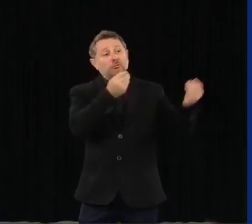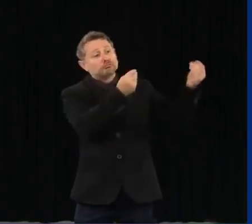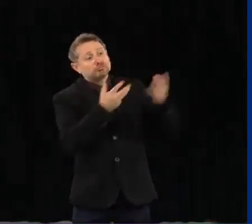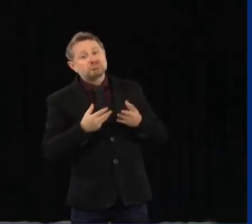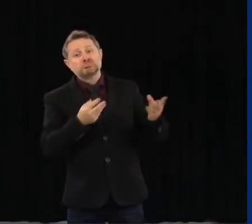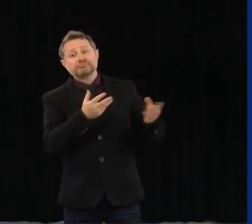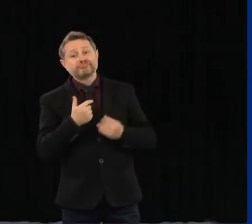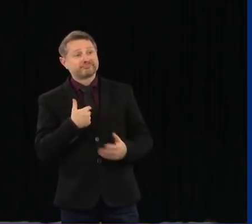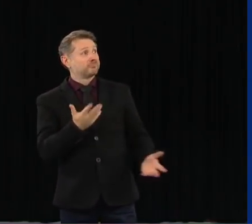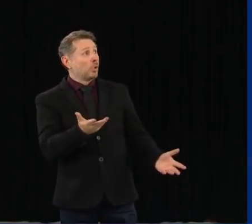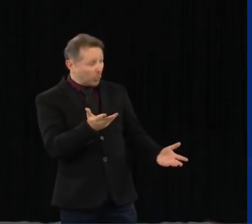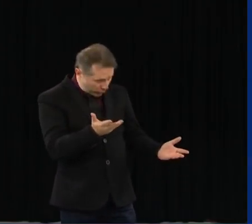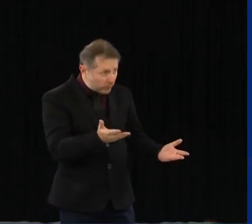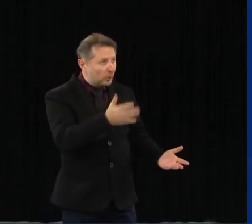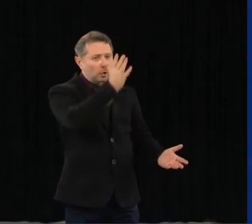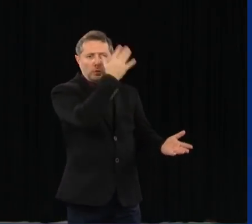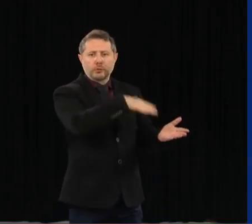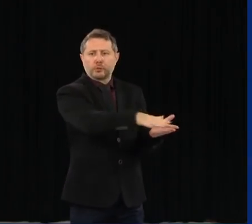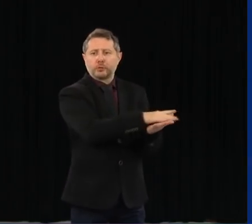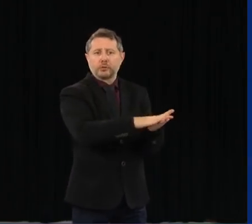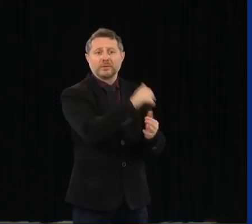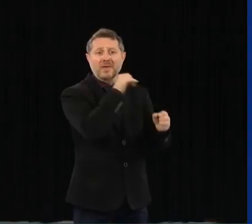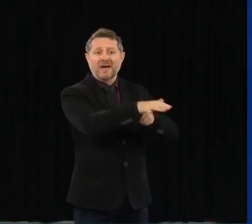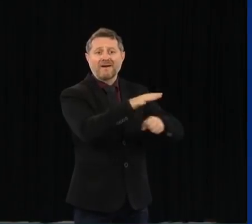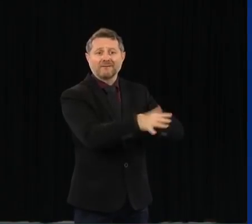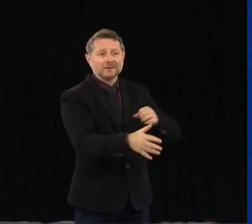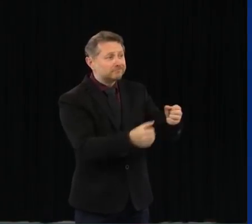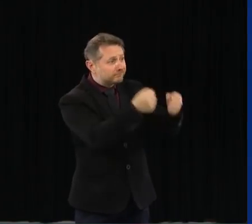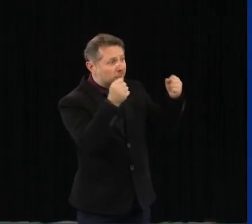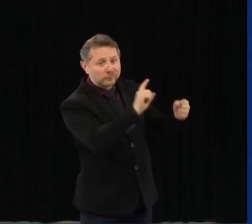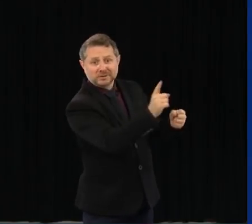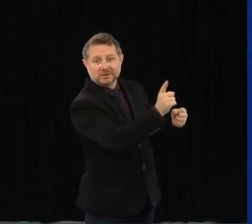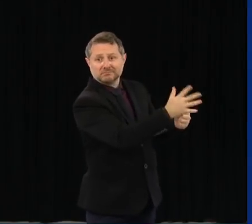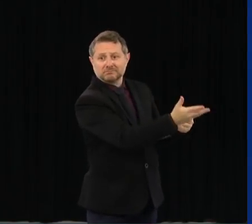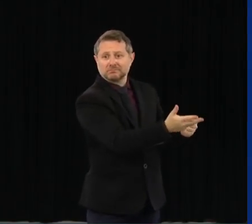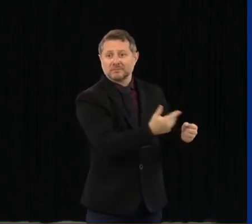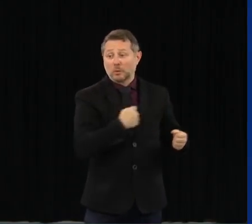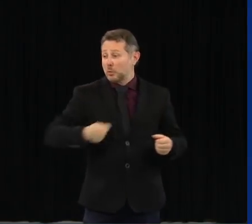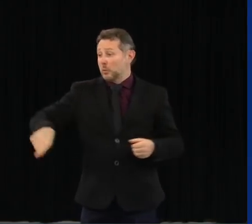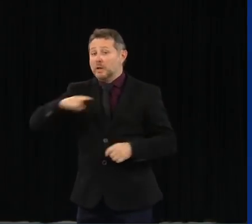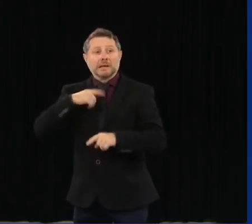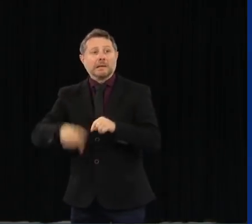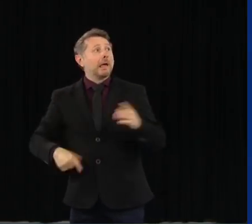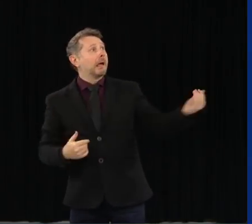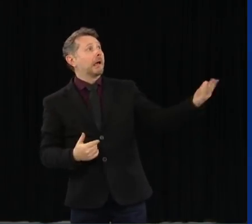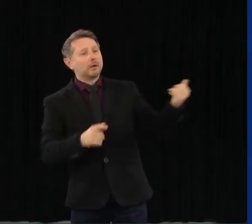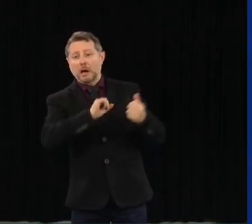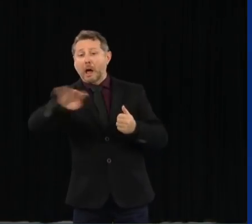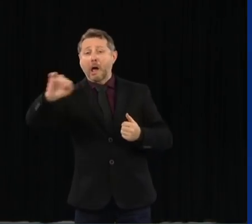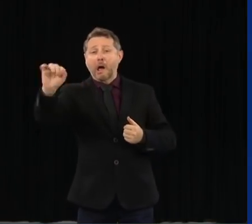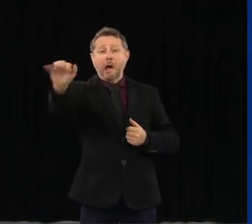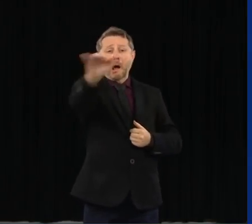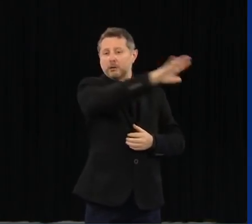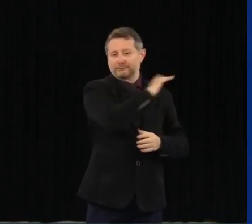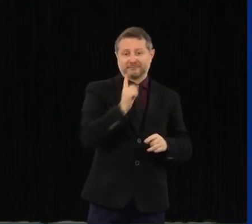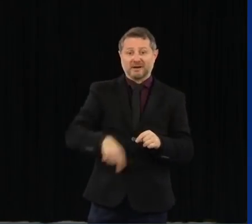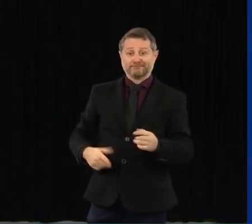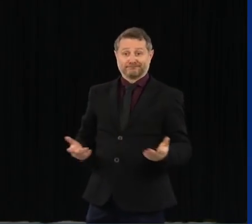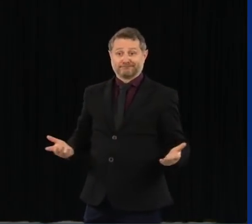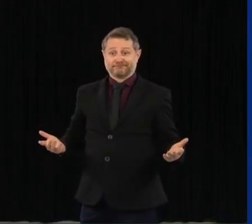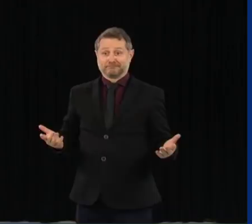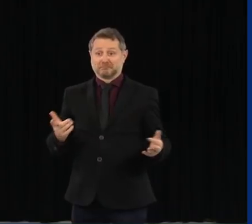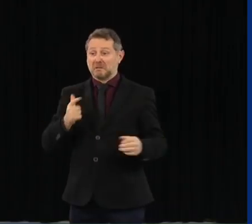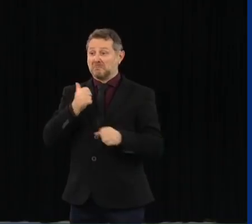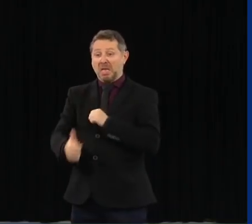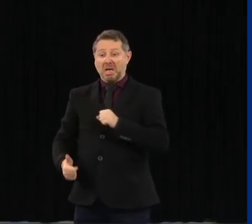my stockpile to handle all of this. And then you get into a blame game. Should it have been in the federal